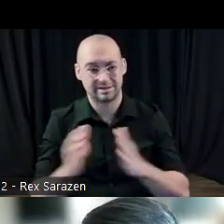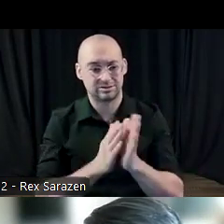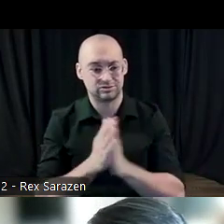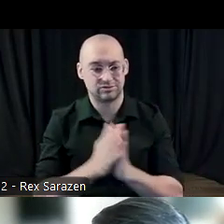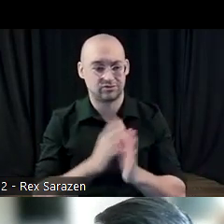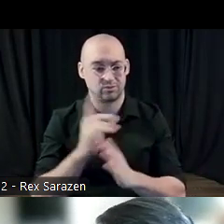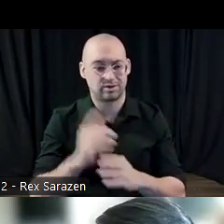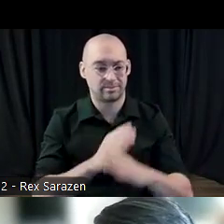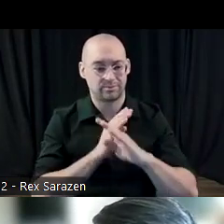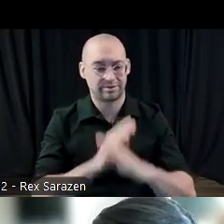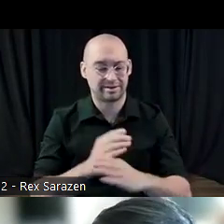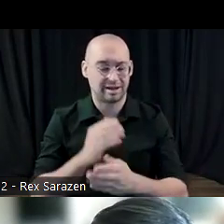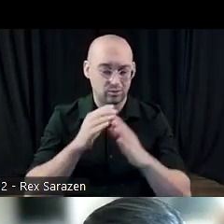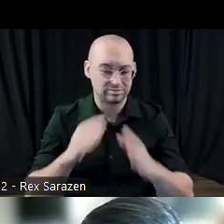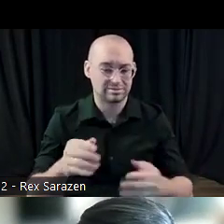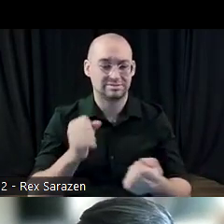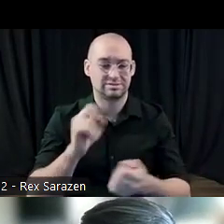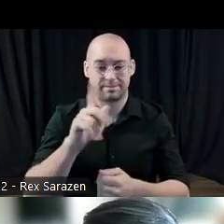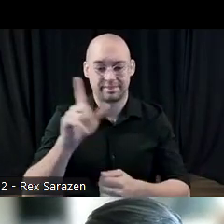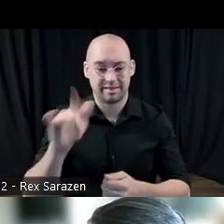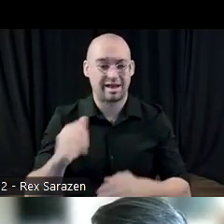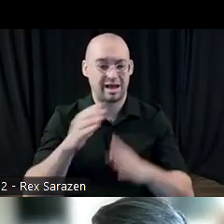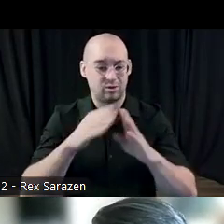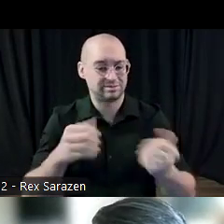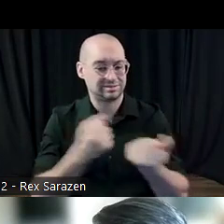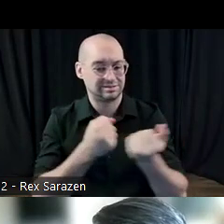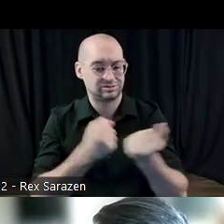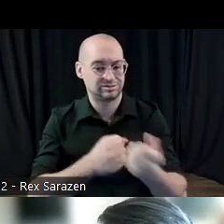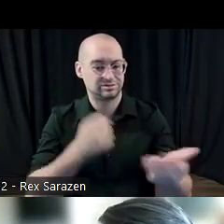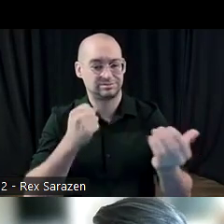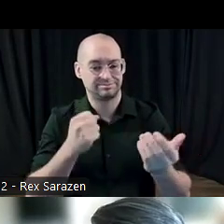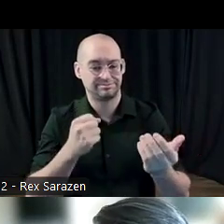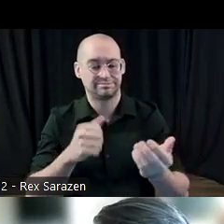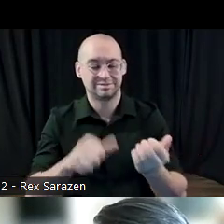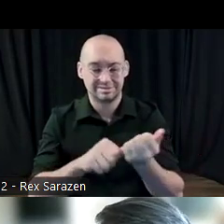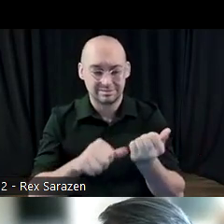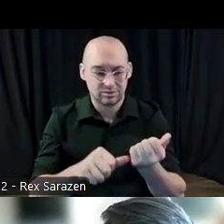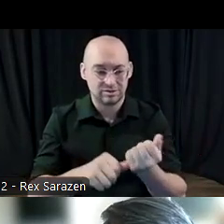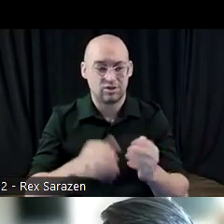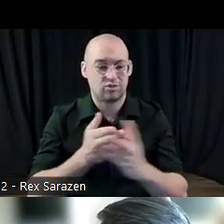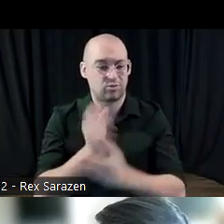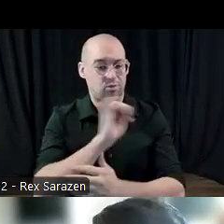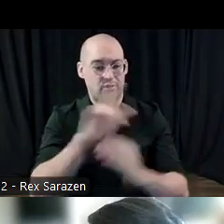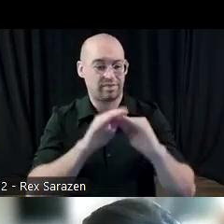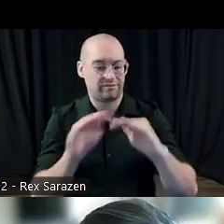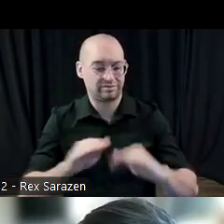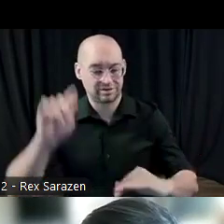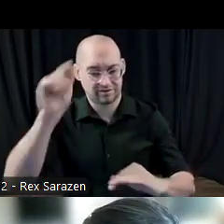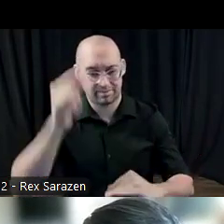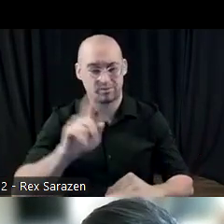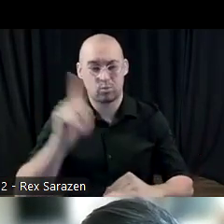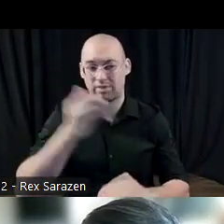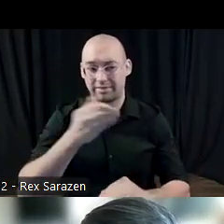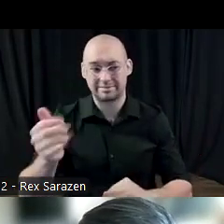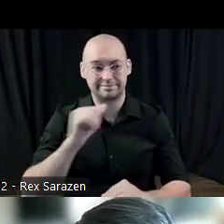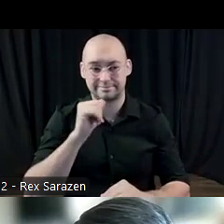housing supply, housing assistance, and housing supports through coordination at all levels of government. One thing that we did mention in